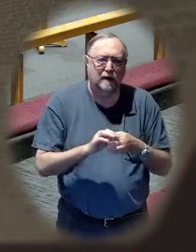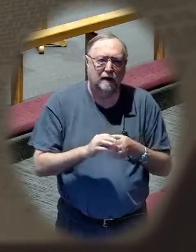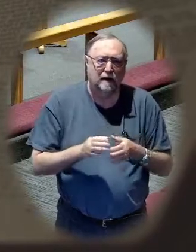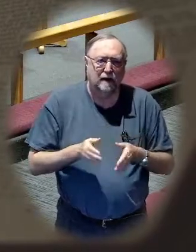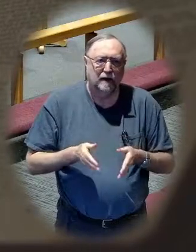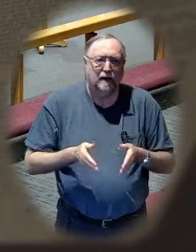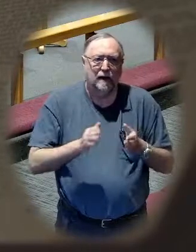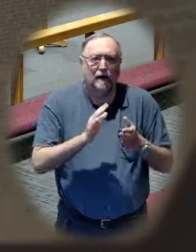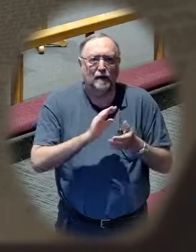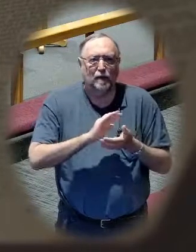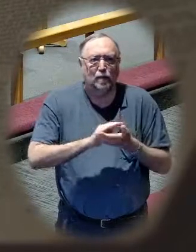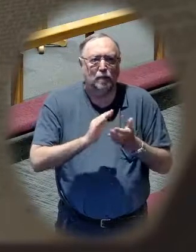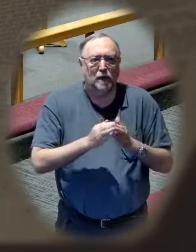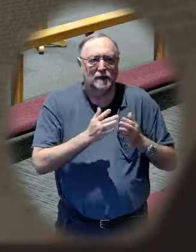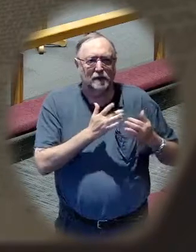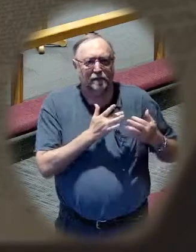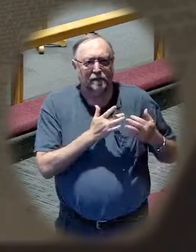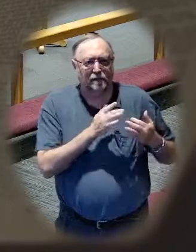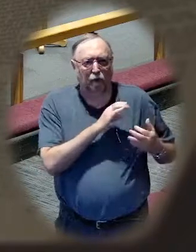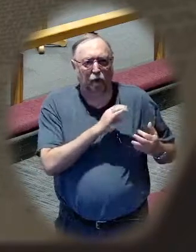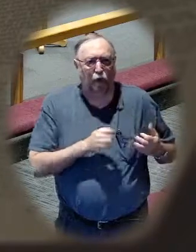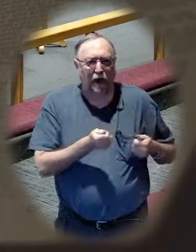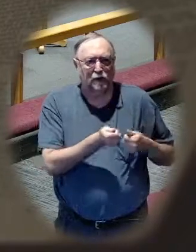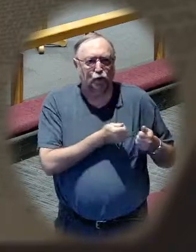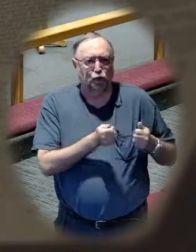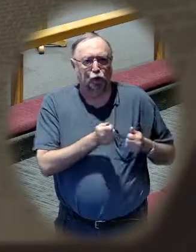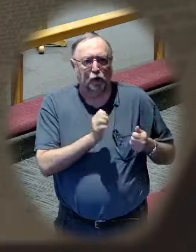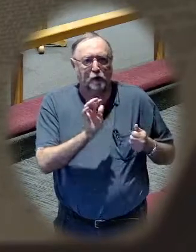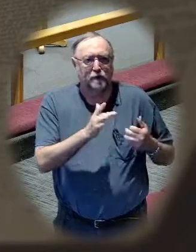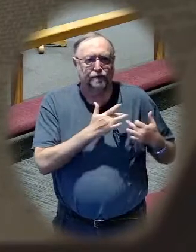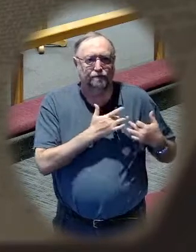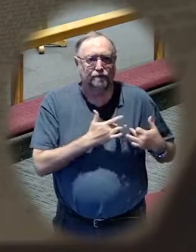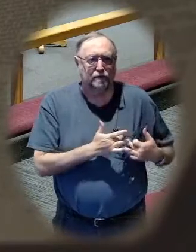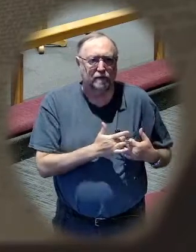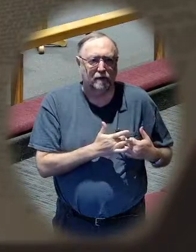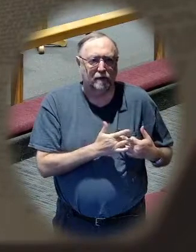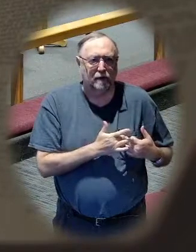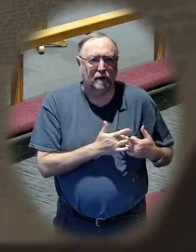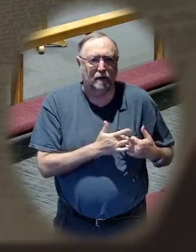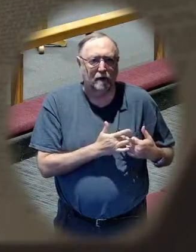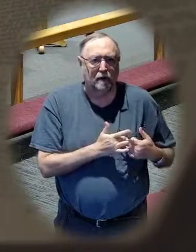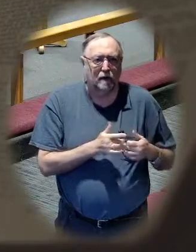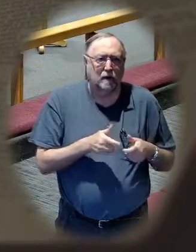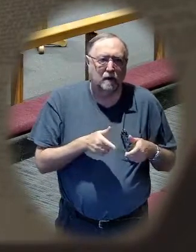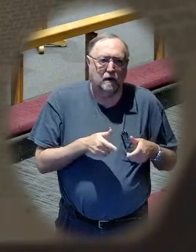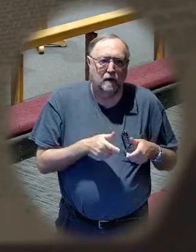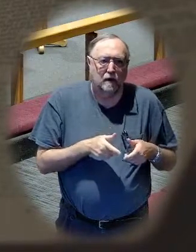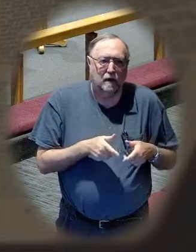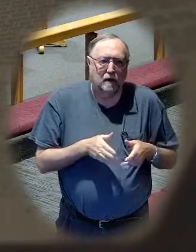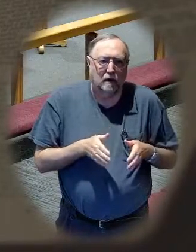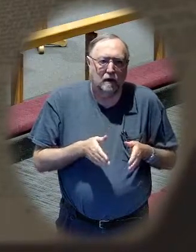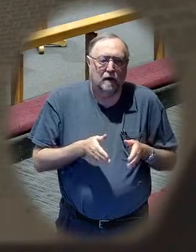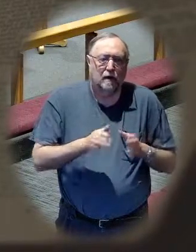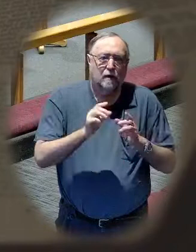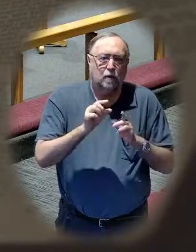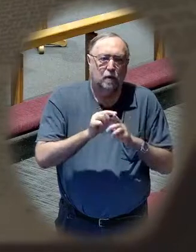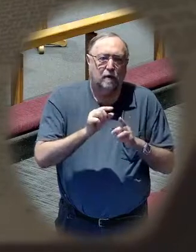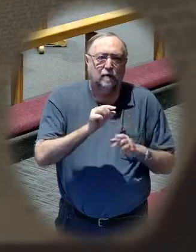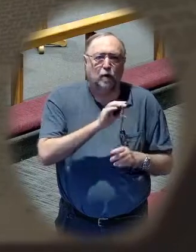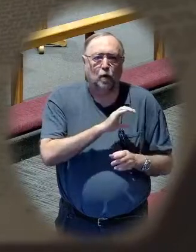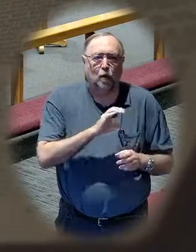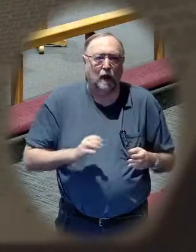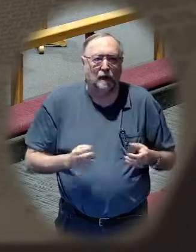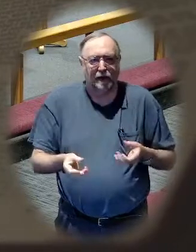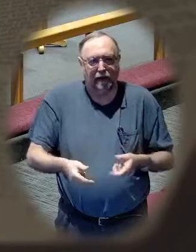Christ rule in your hearts, to which indeed you are called in one body, and be thankful. Let the word